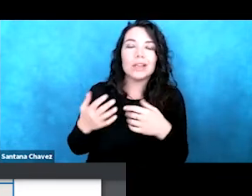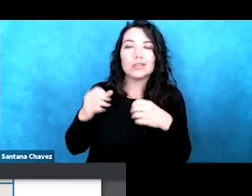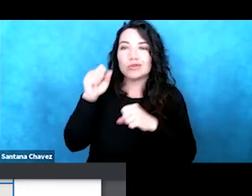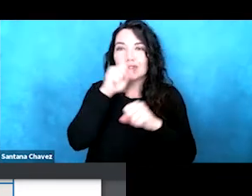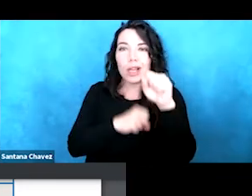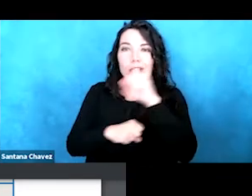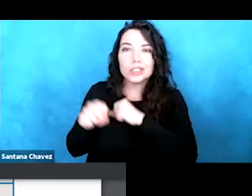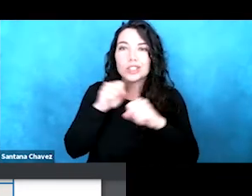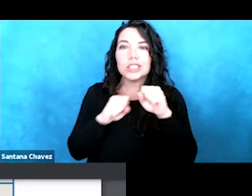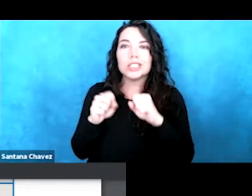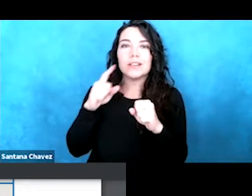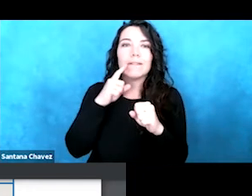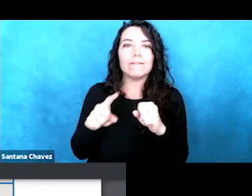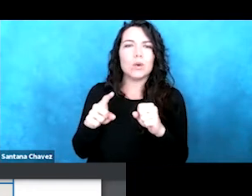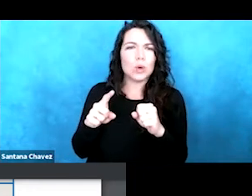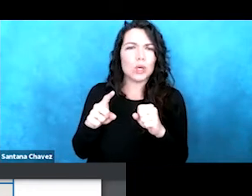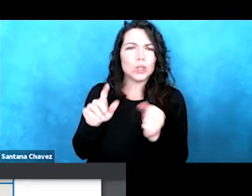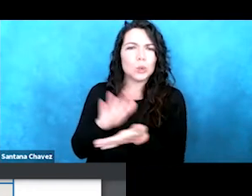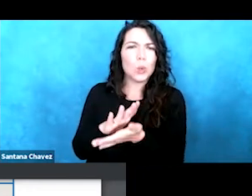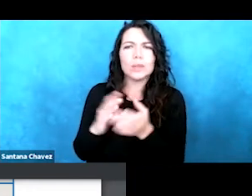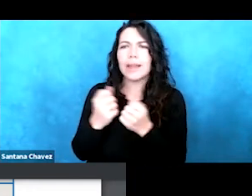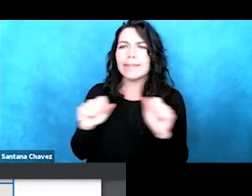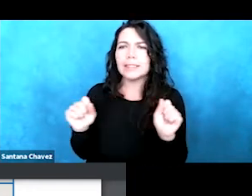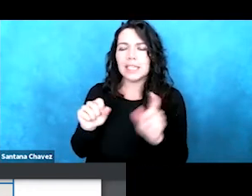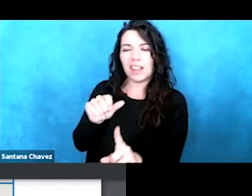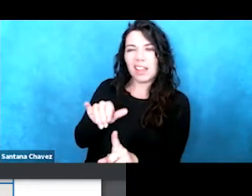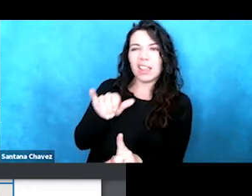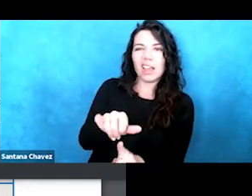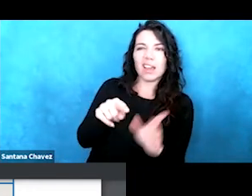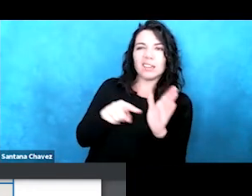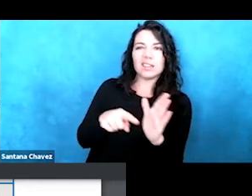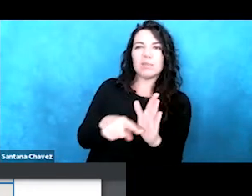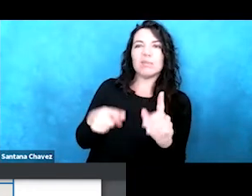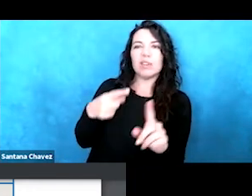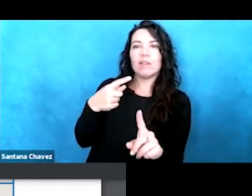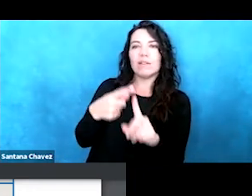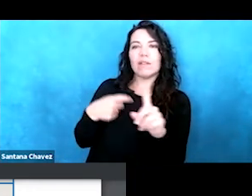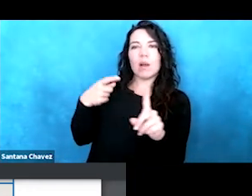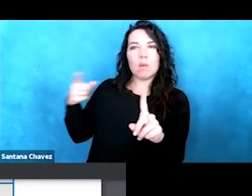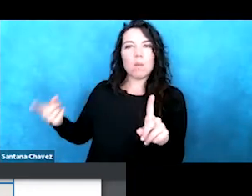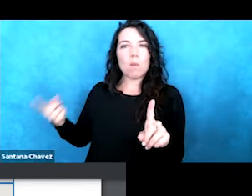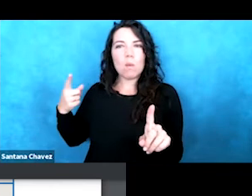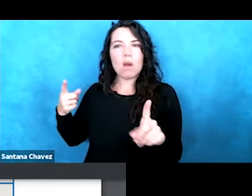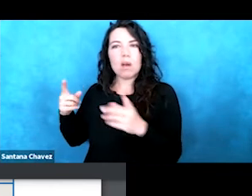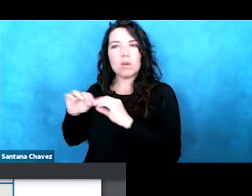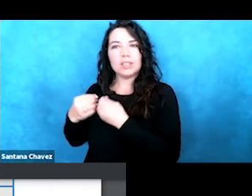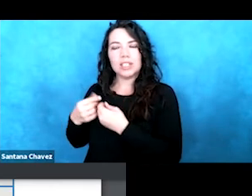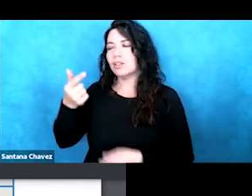safety. That particular intervention example comes from some of the work that Glasswing does in Latin America.